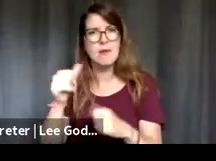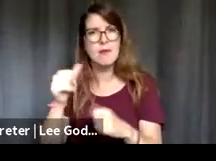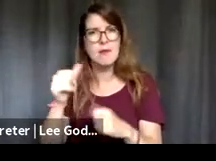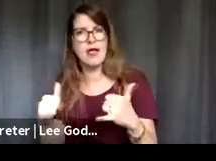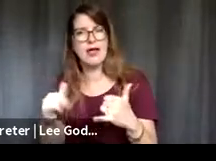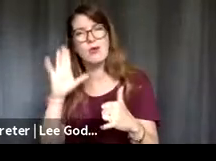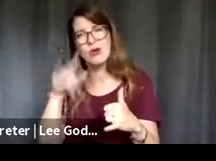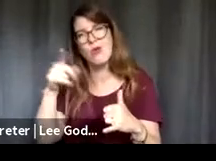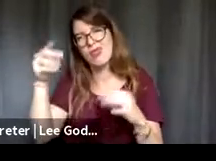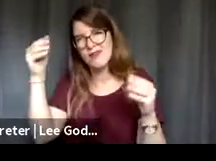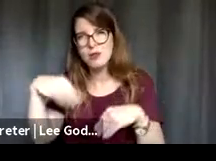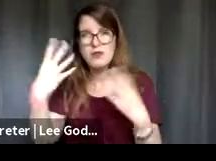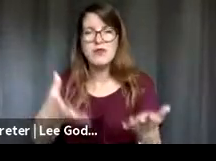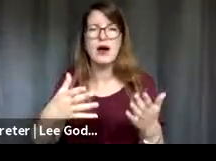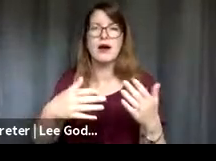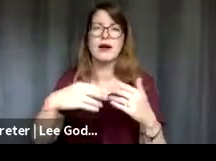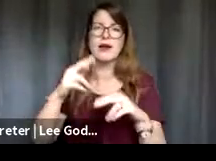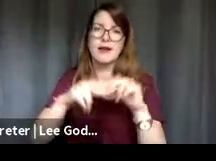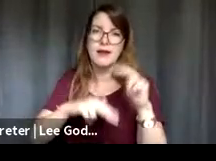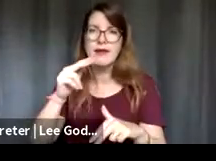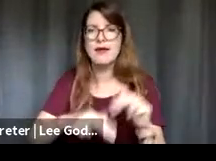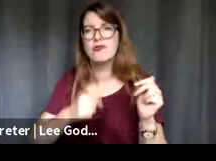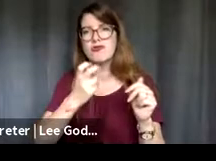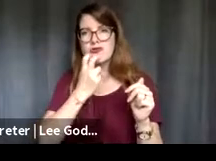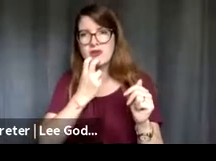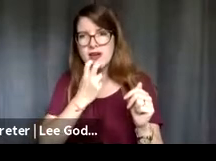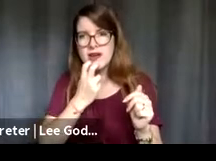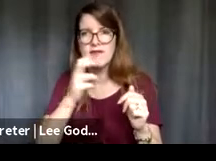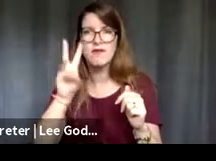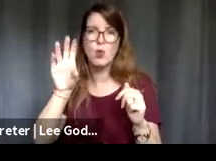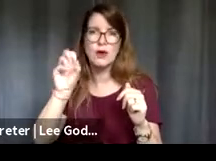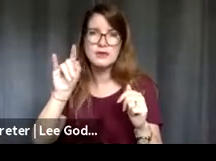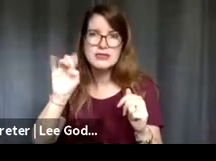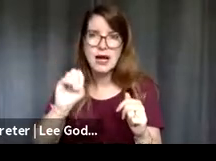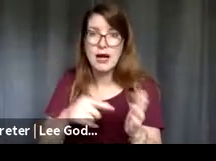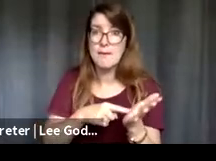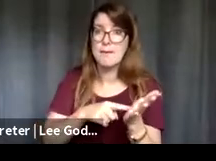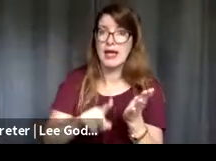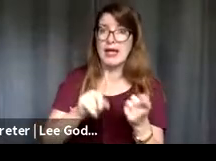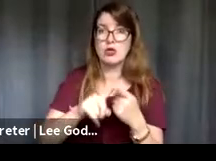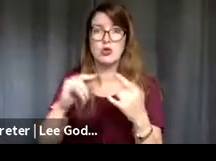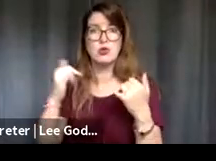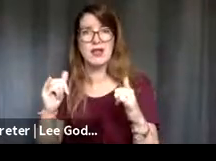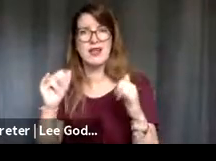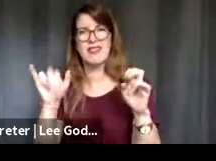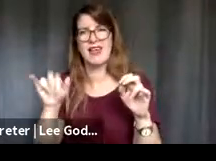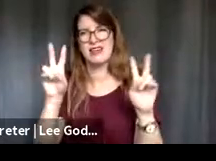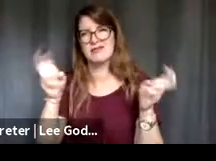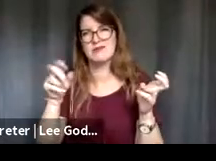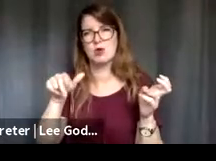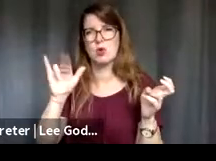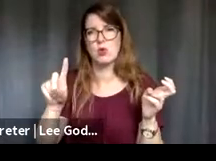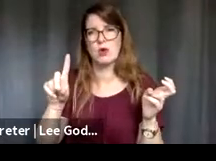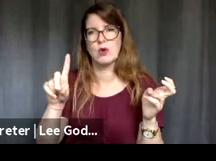provide facilities and referees and websites and all that. So it's pay to play. That's quid pro quo. Now, quid pro